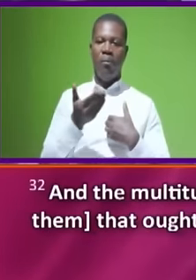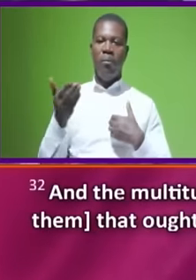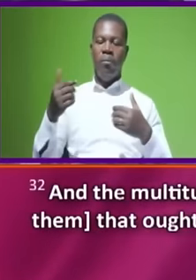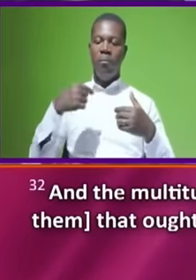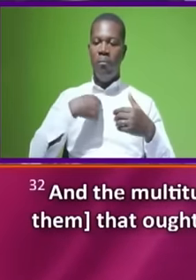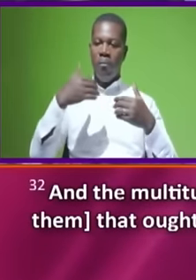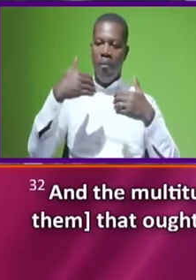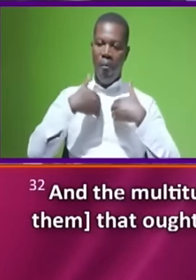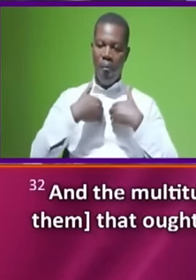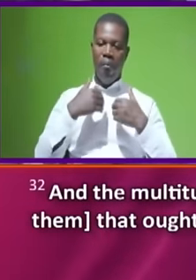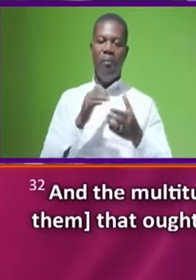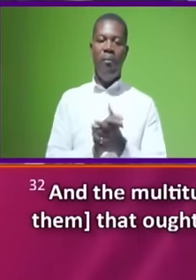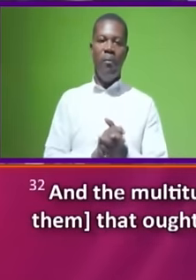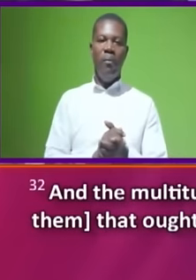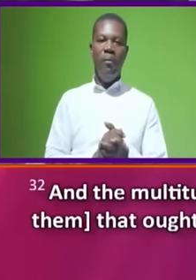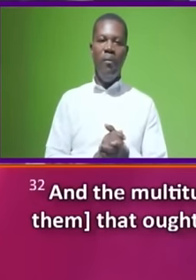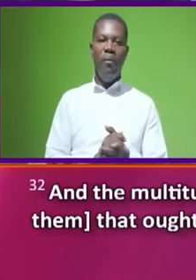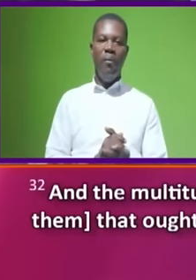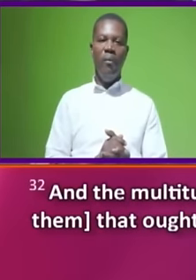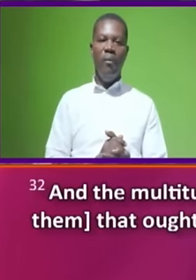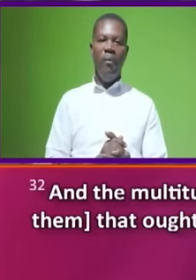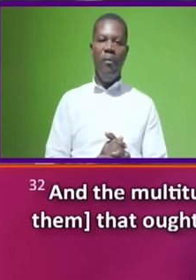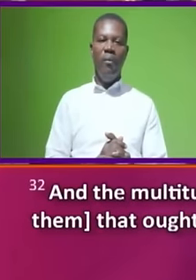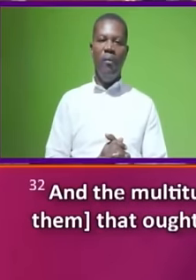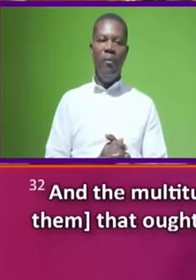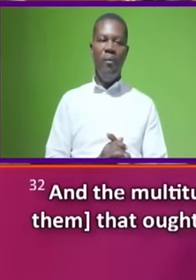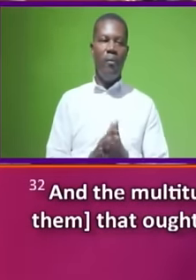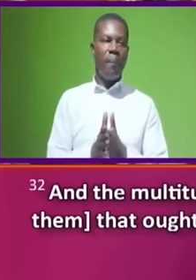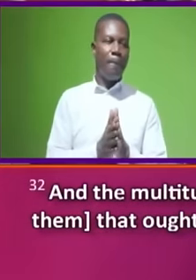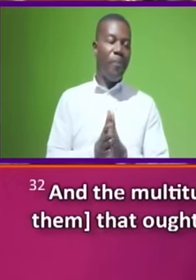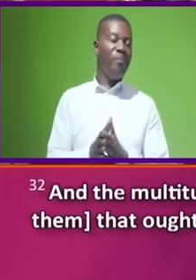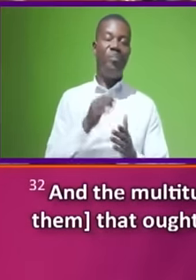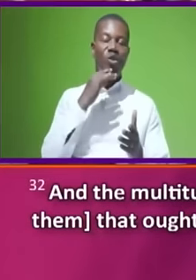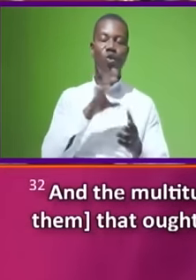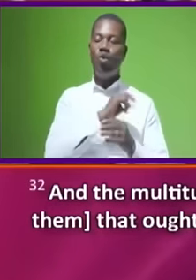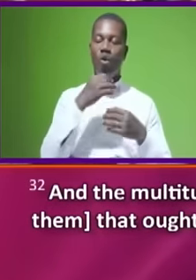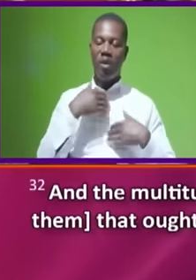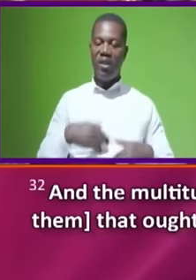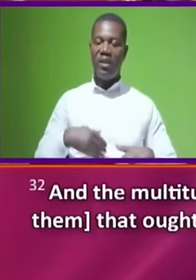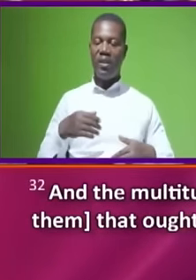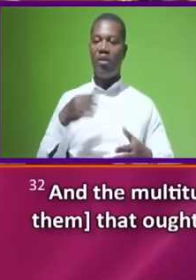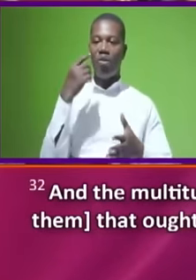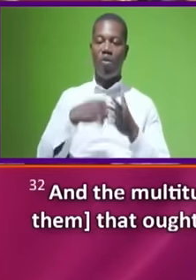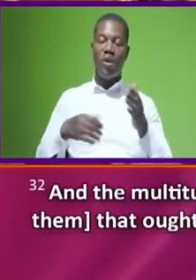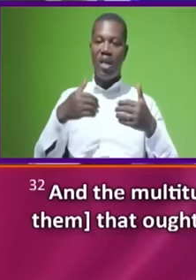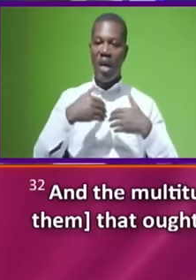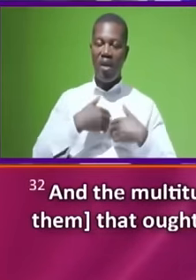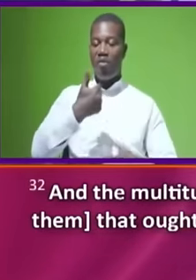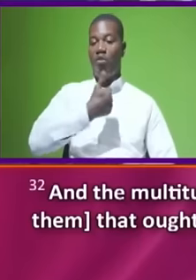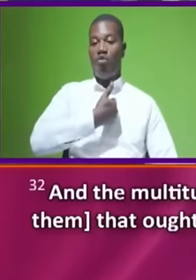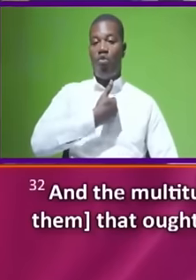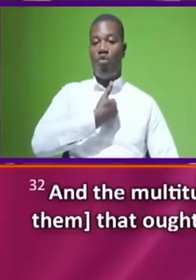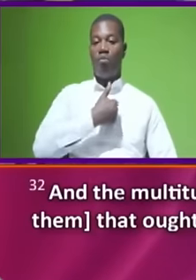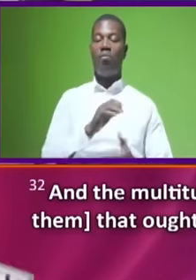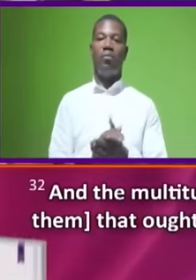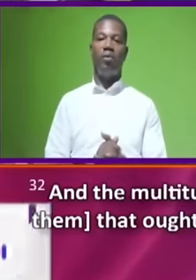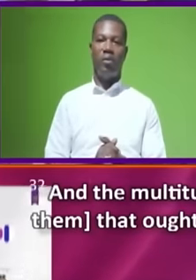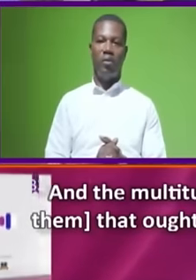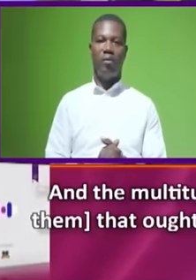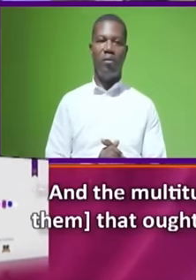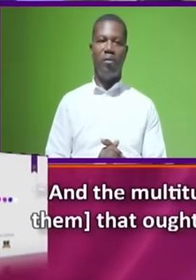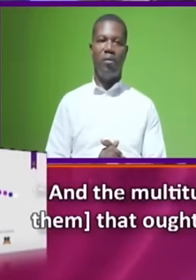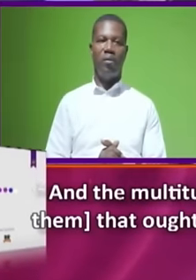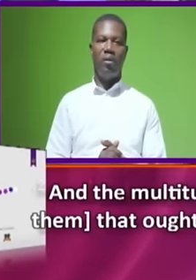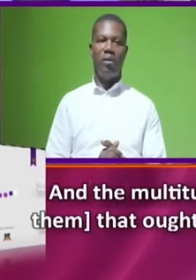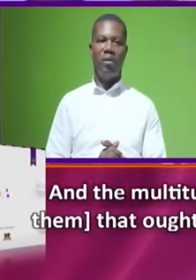wowo ne nioma a wowo eye onuara ne dia ne nioma a wowo ye onuara ne dia